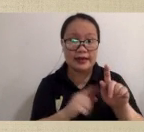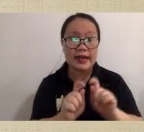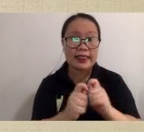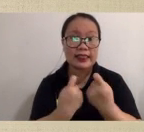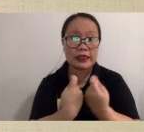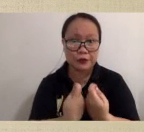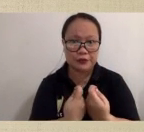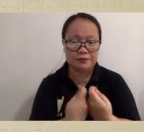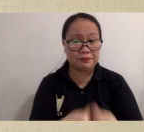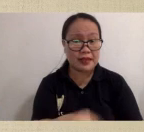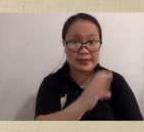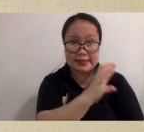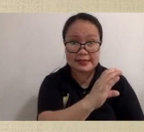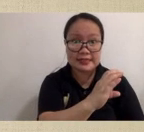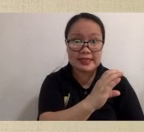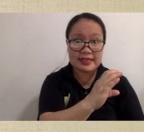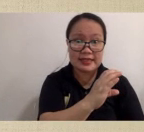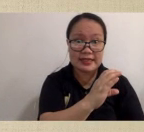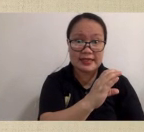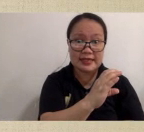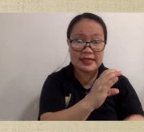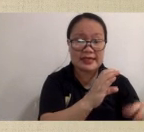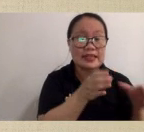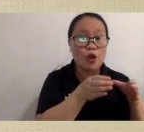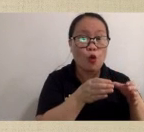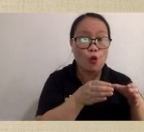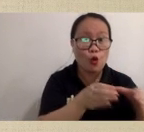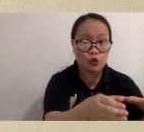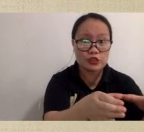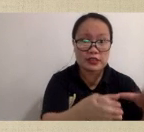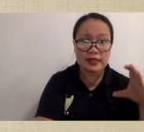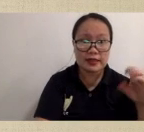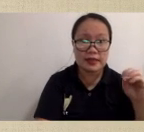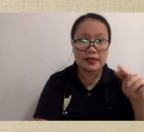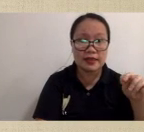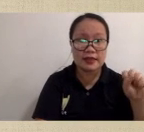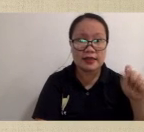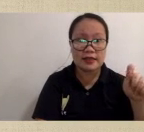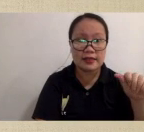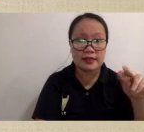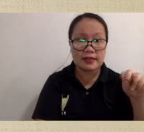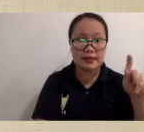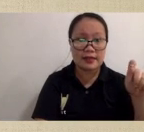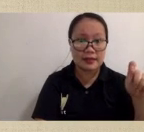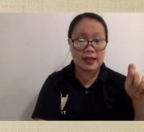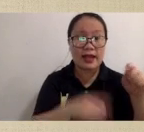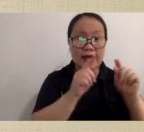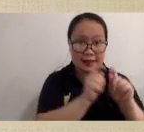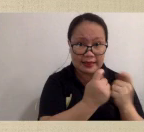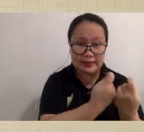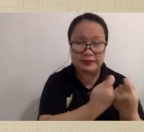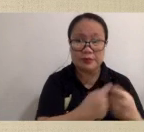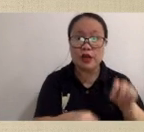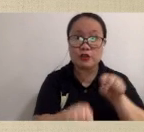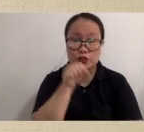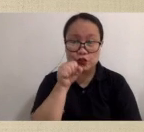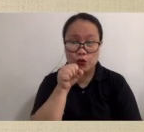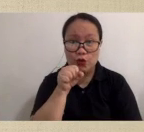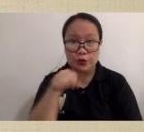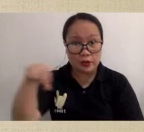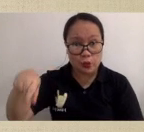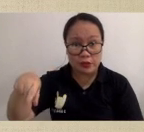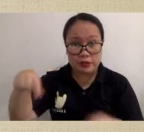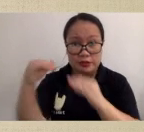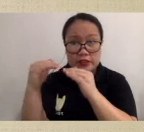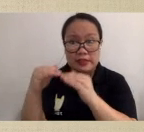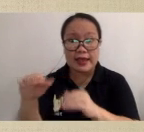while c is our constant term. So, in quadratic equation, in standard form,